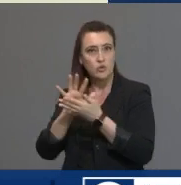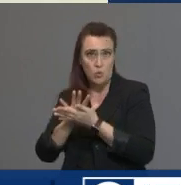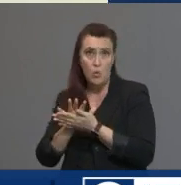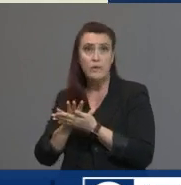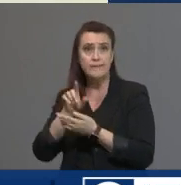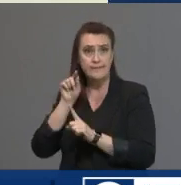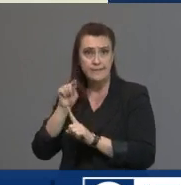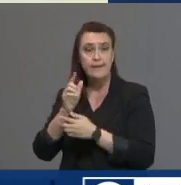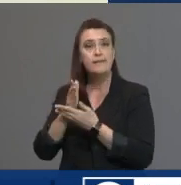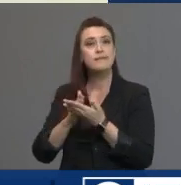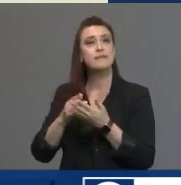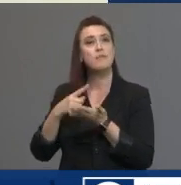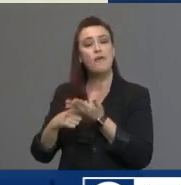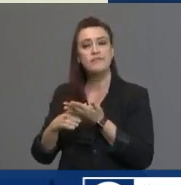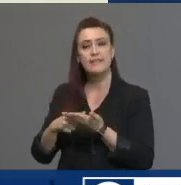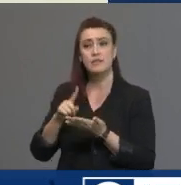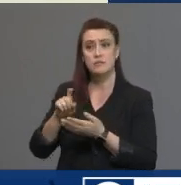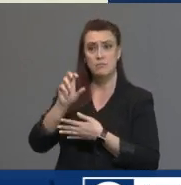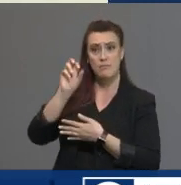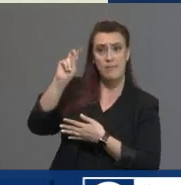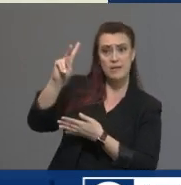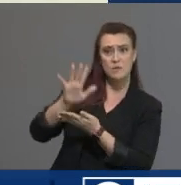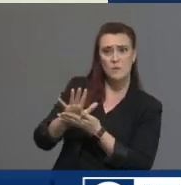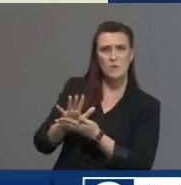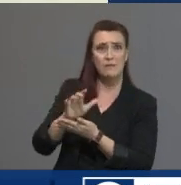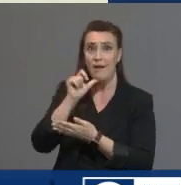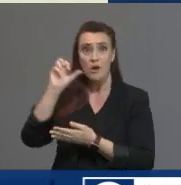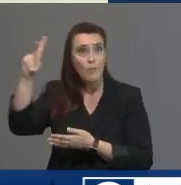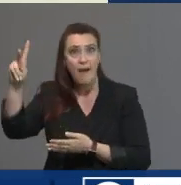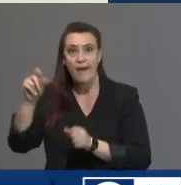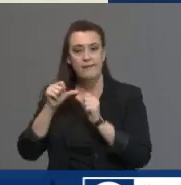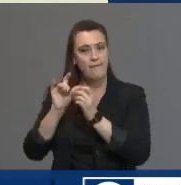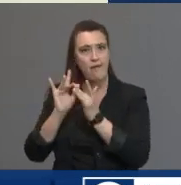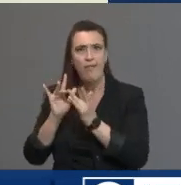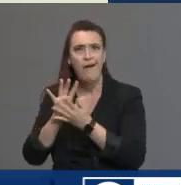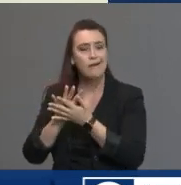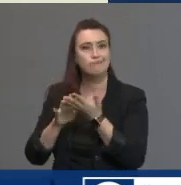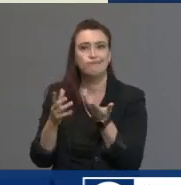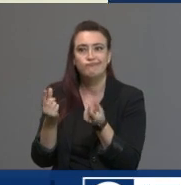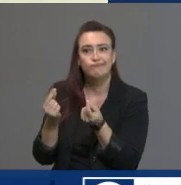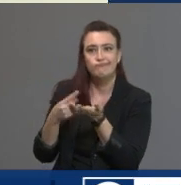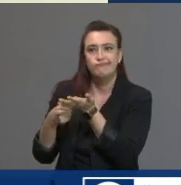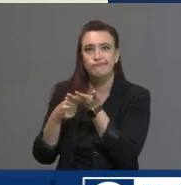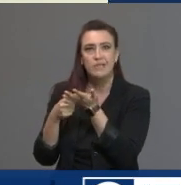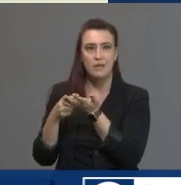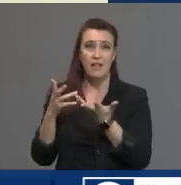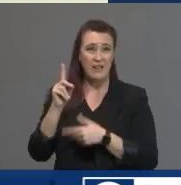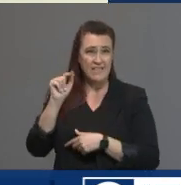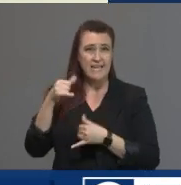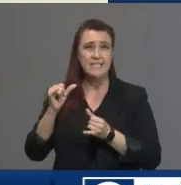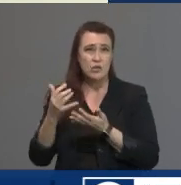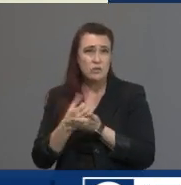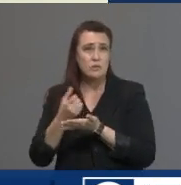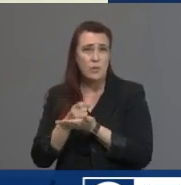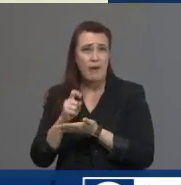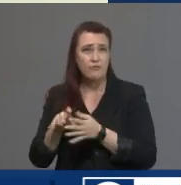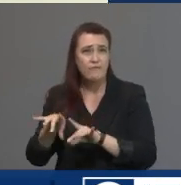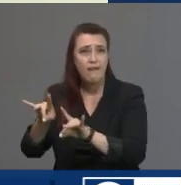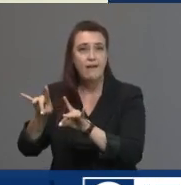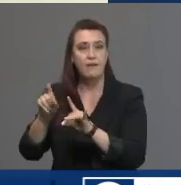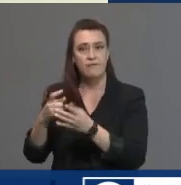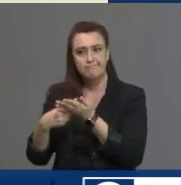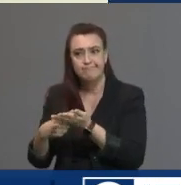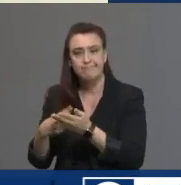there's been conversation about whether you go back, will you not go back, will that continue. There's a lot of data still to go and a lot